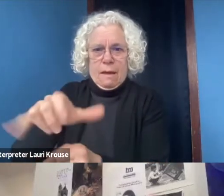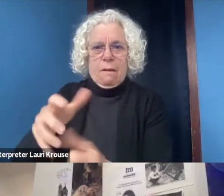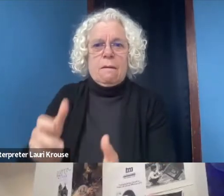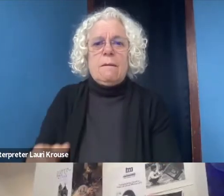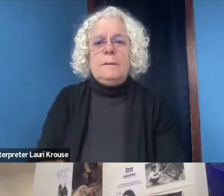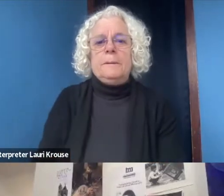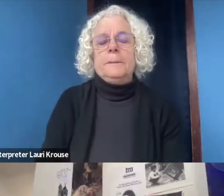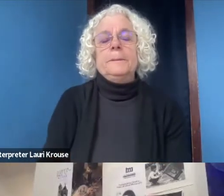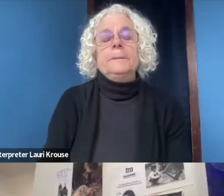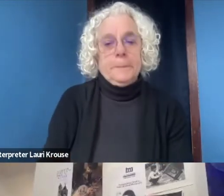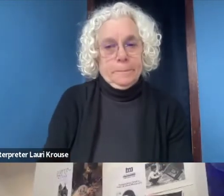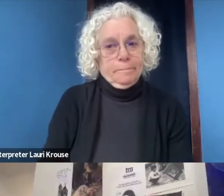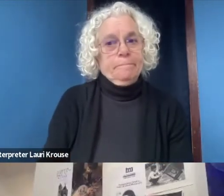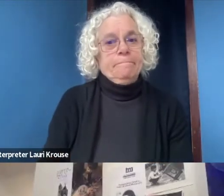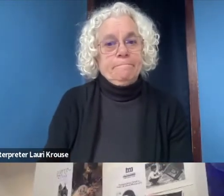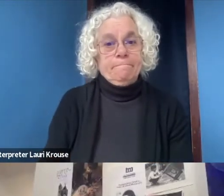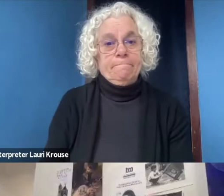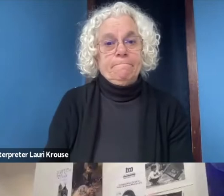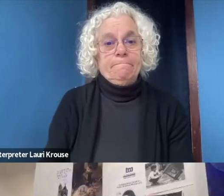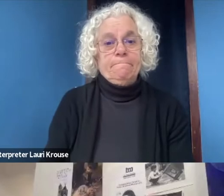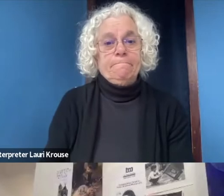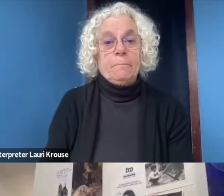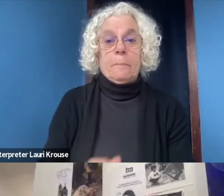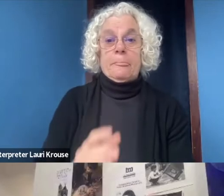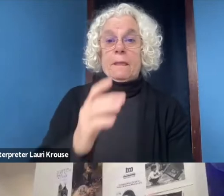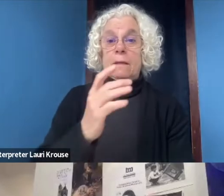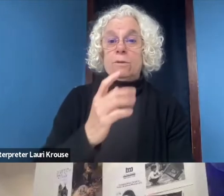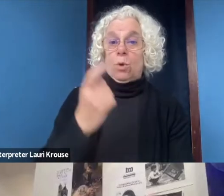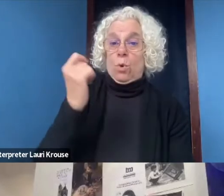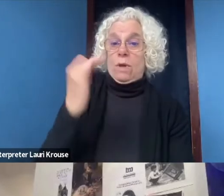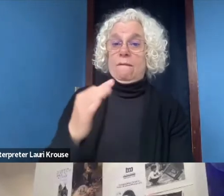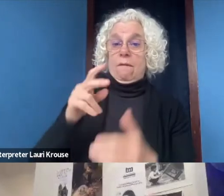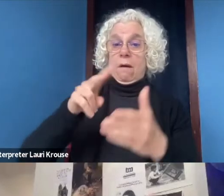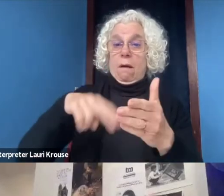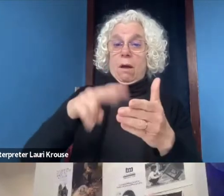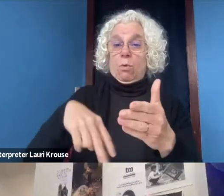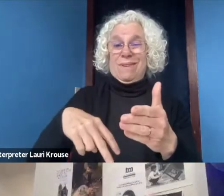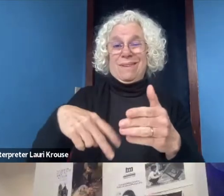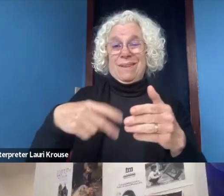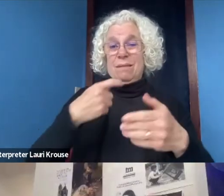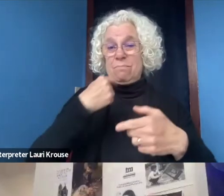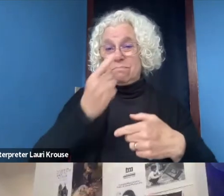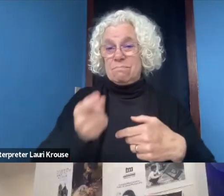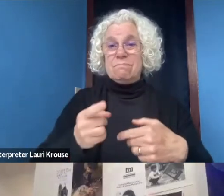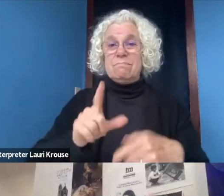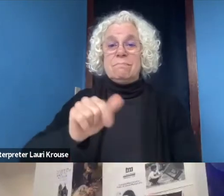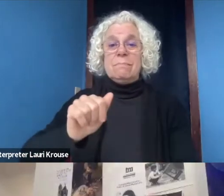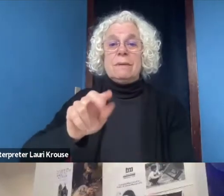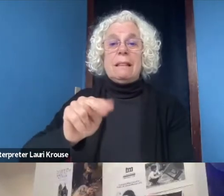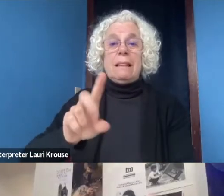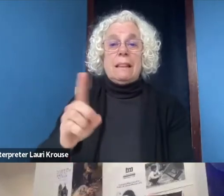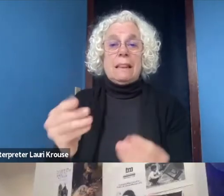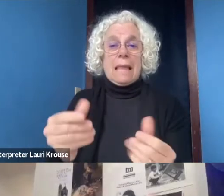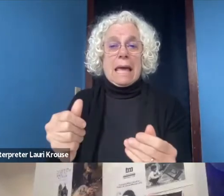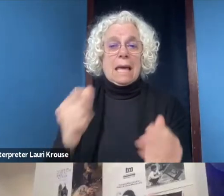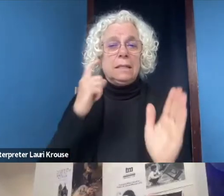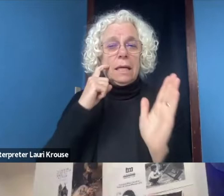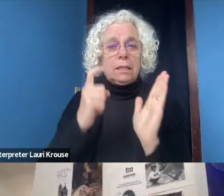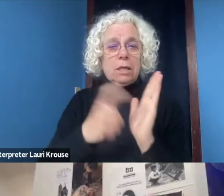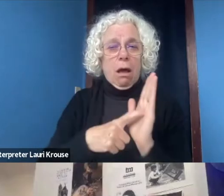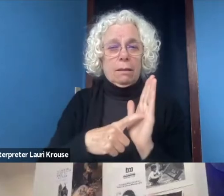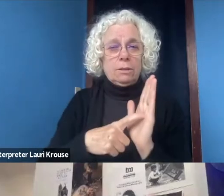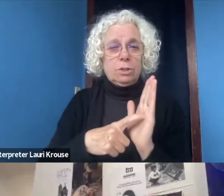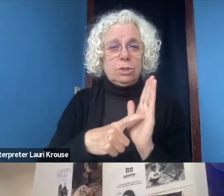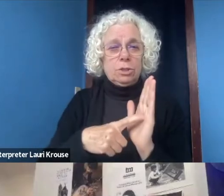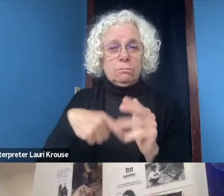Now, my land acknowledgments are always different because I explained this after giving the acknowledgement